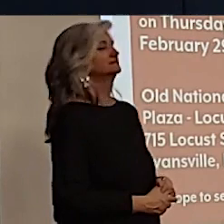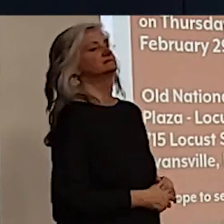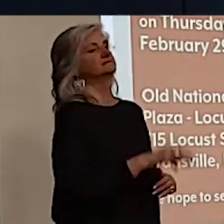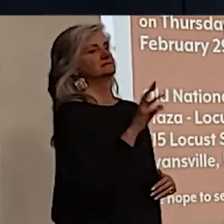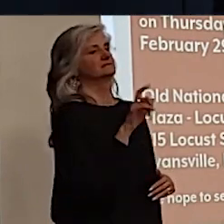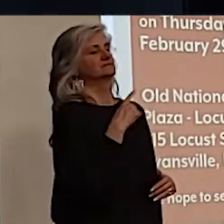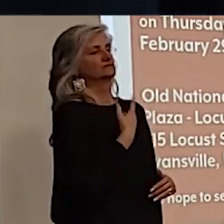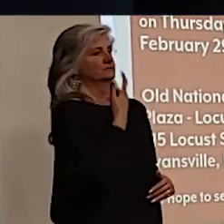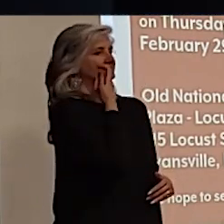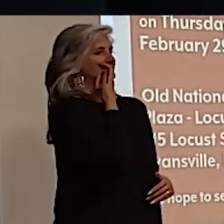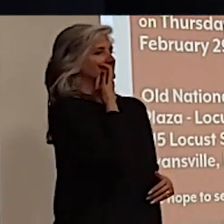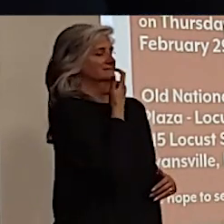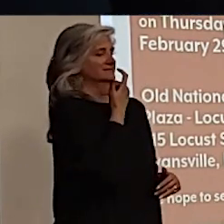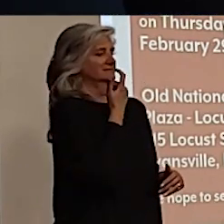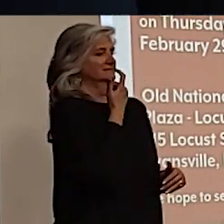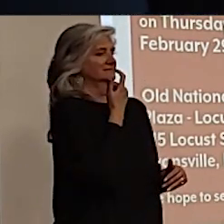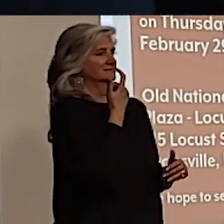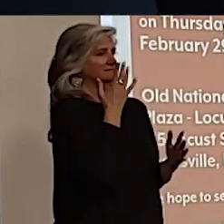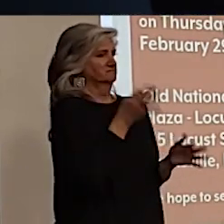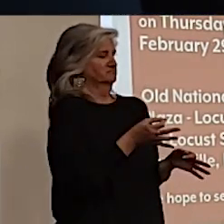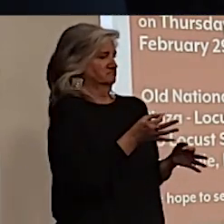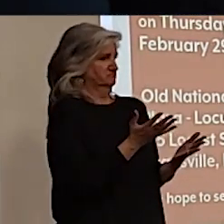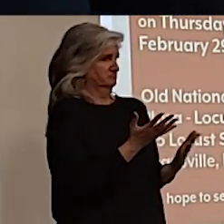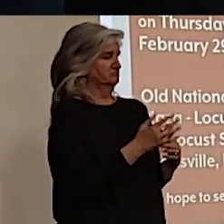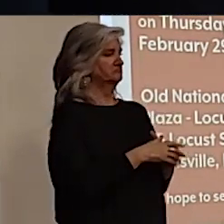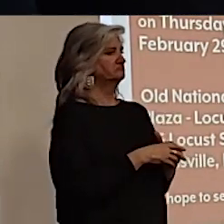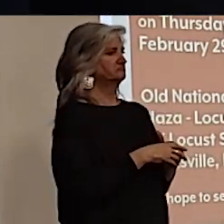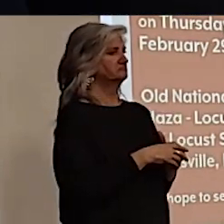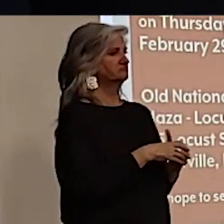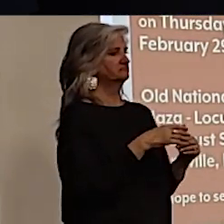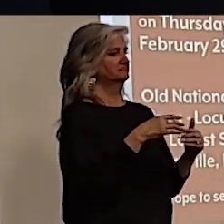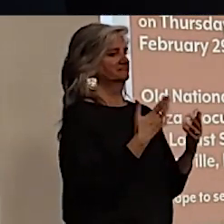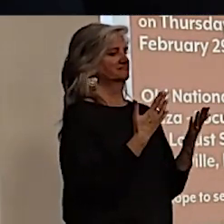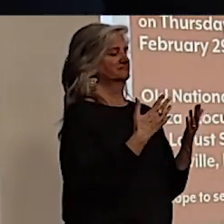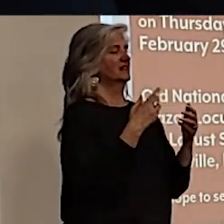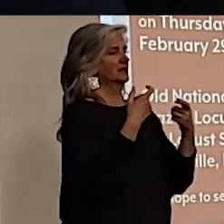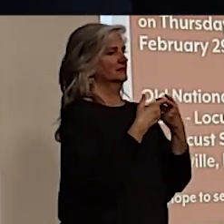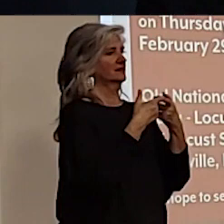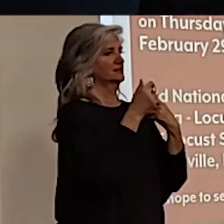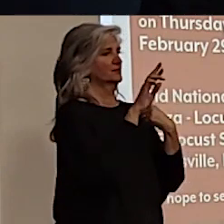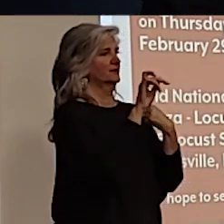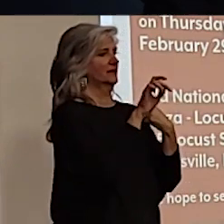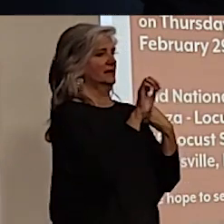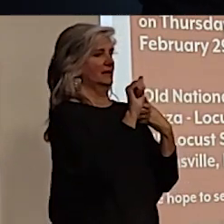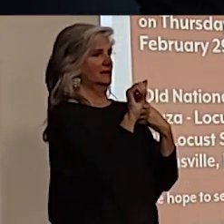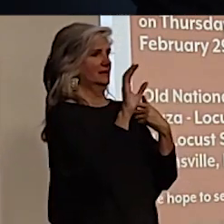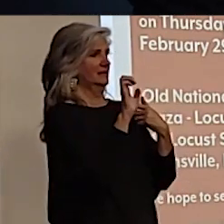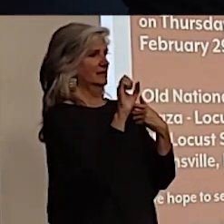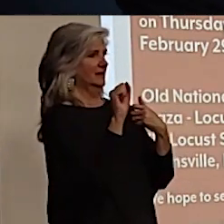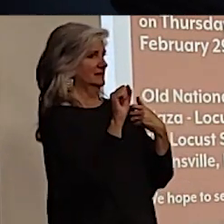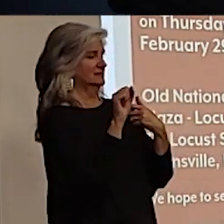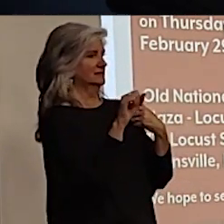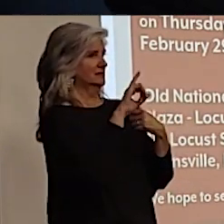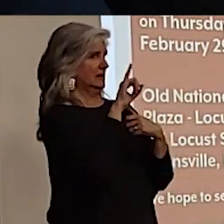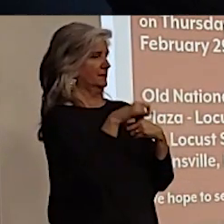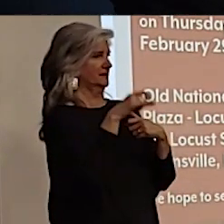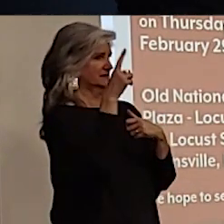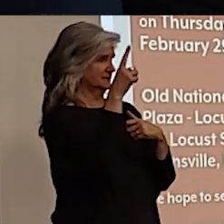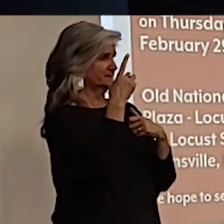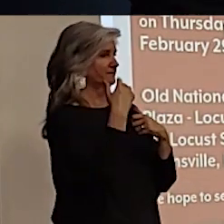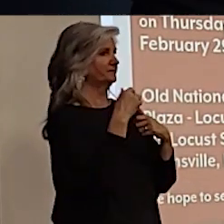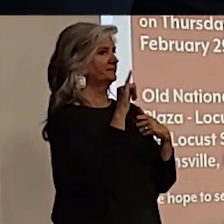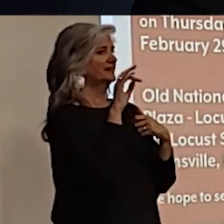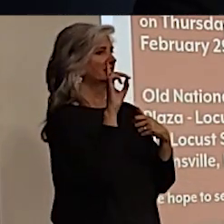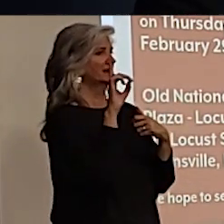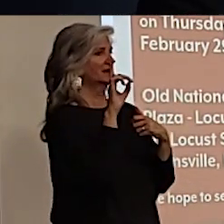Well, we recently settled the electric rate cases with both AES Indiana, Indianapolis,